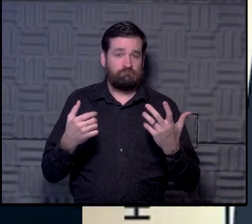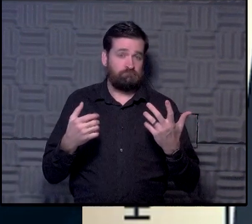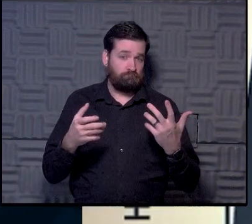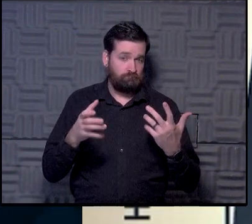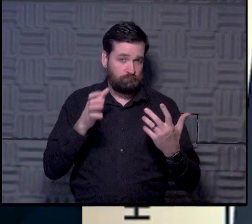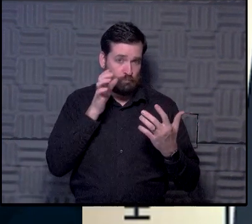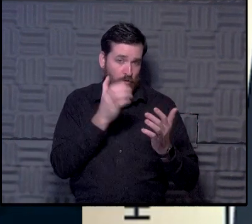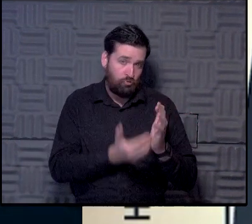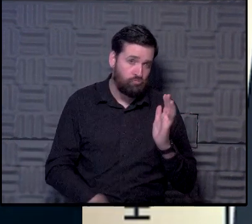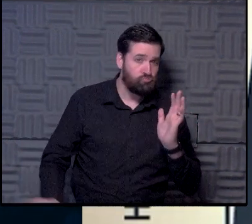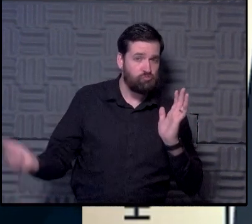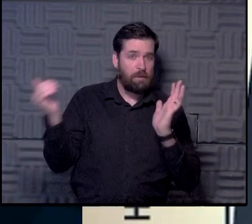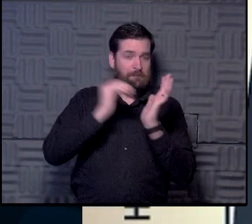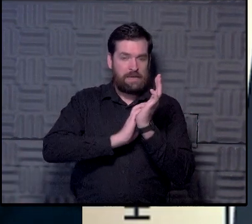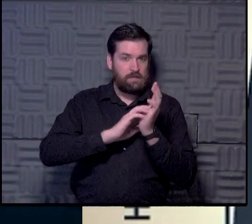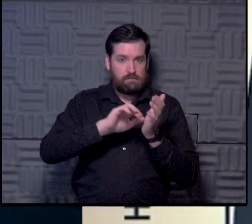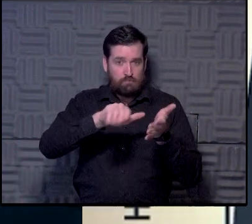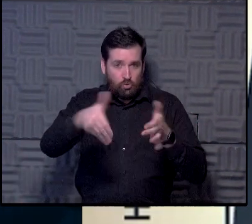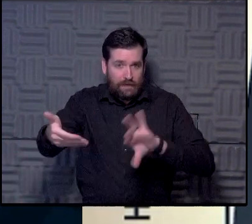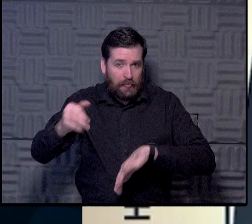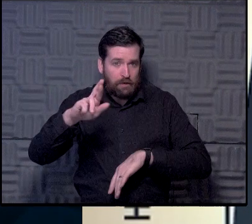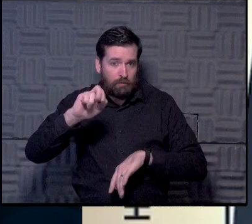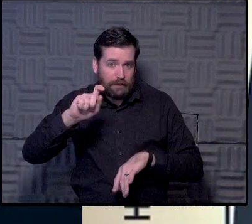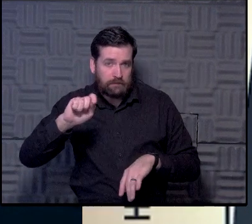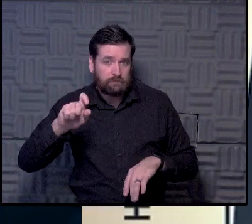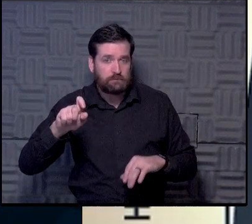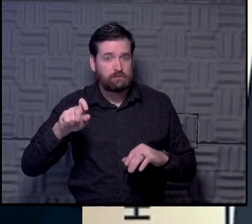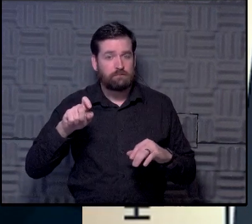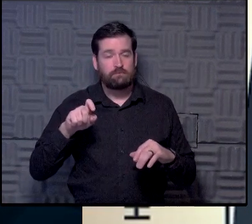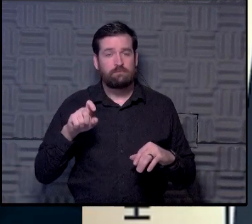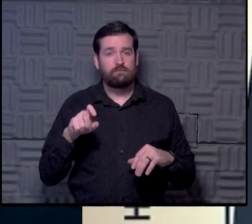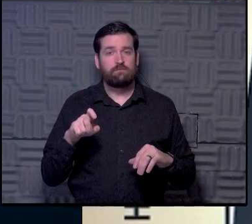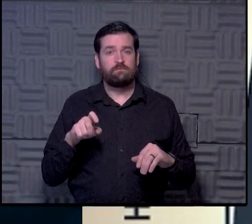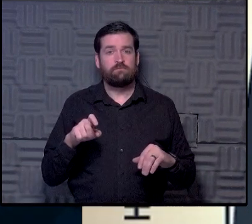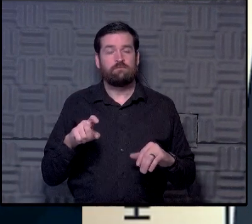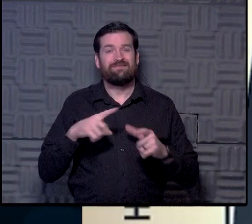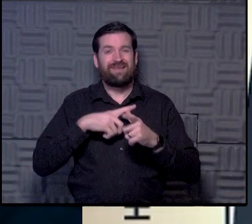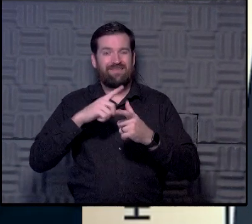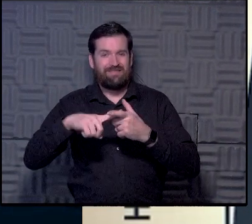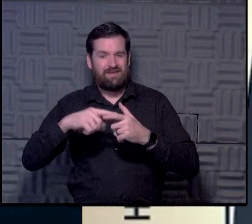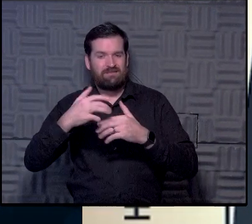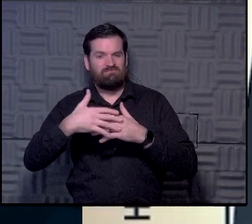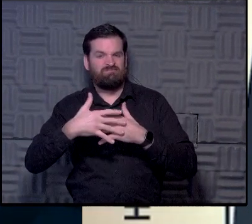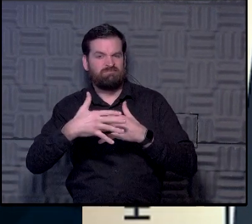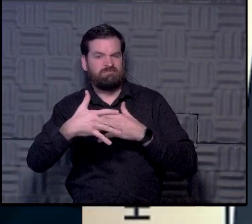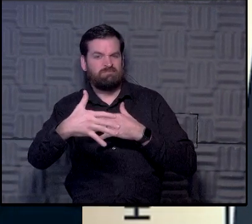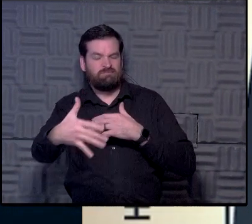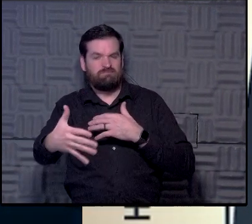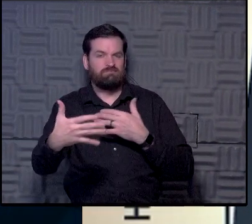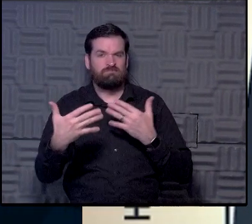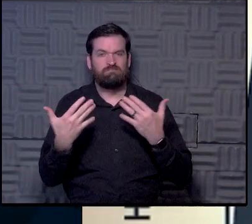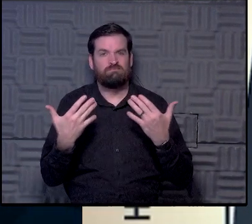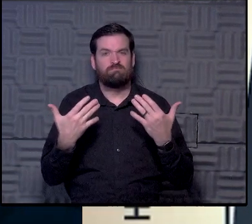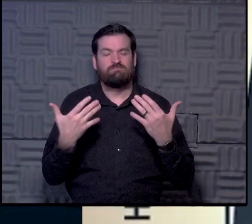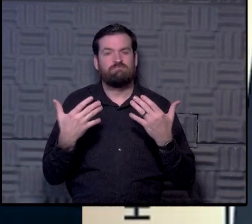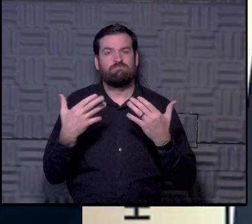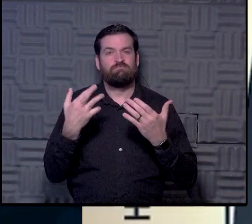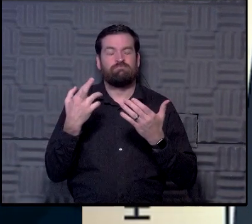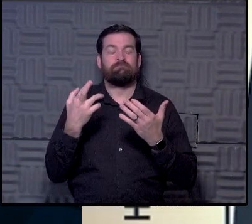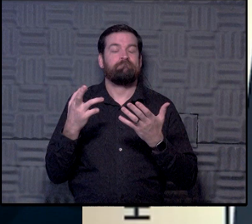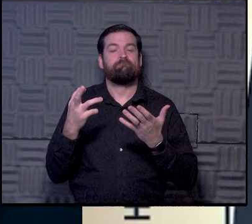be a repeat of the immediate mortality, and then that would be followed by to some extent by the impact of